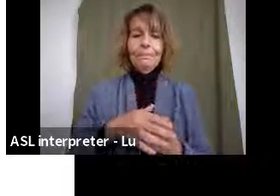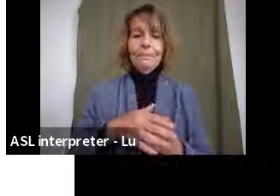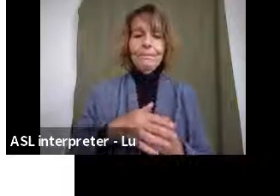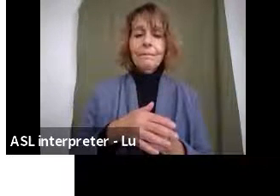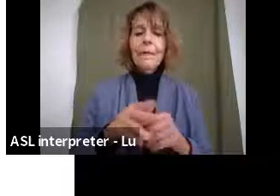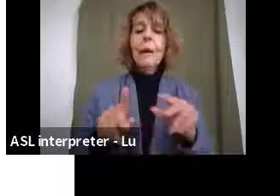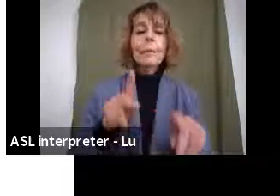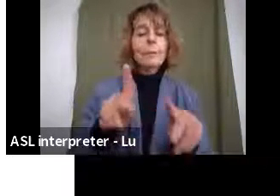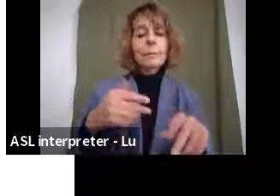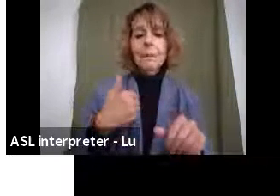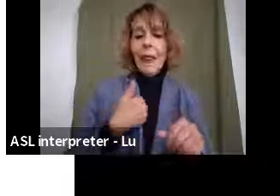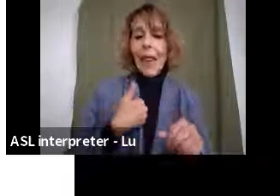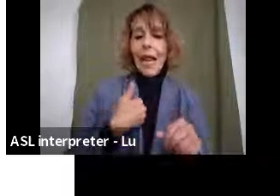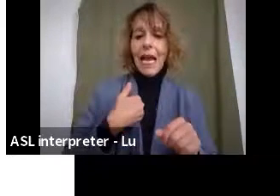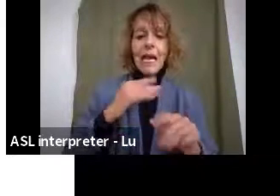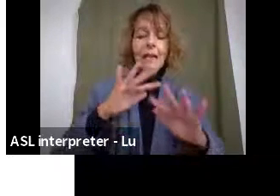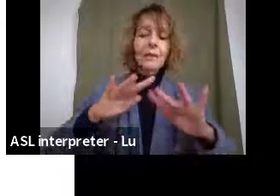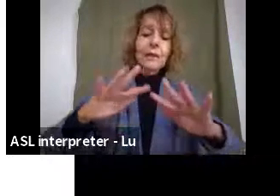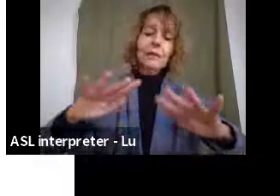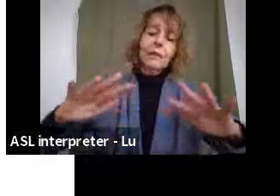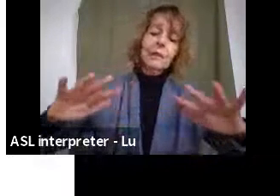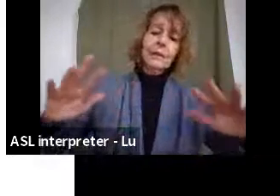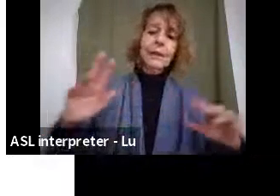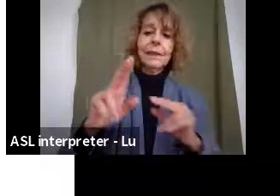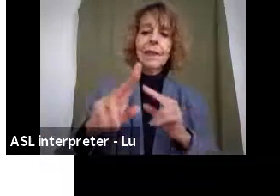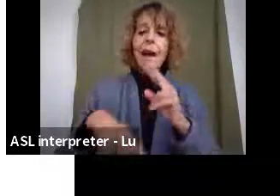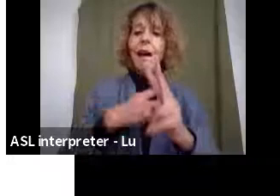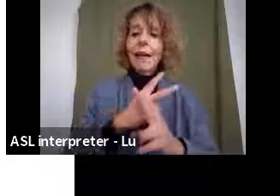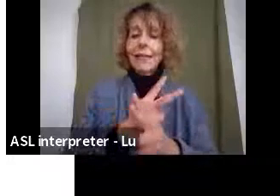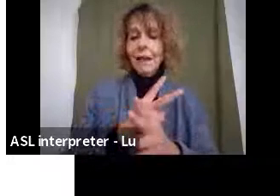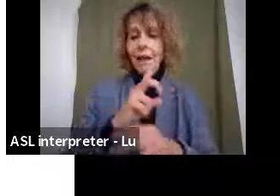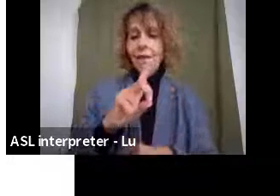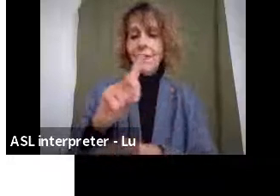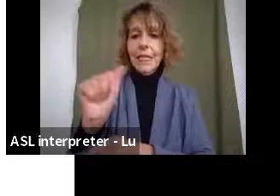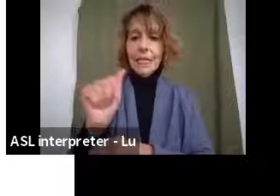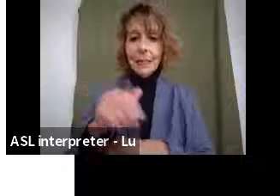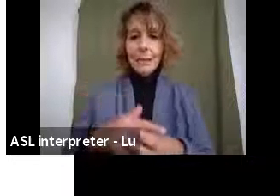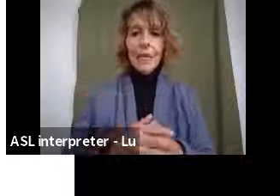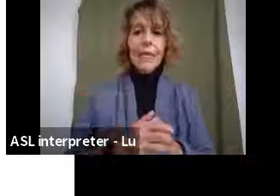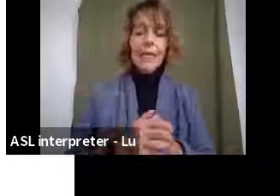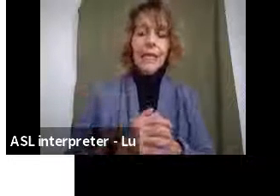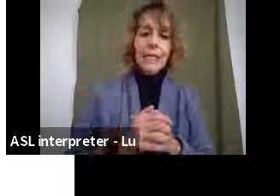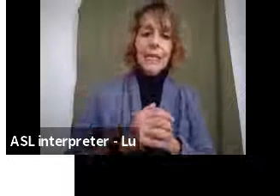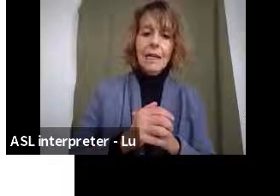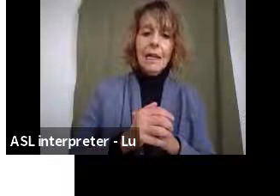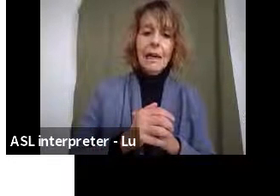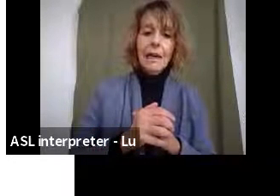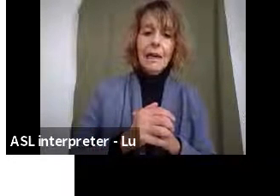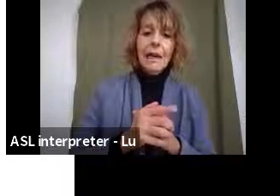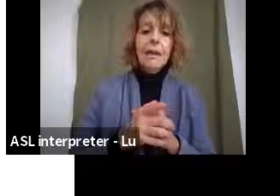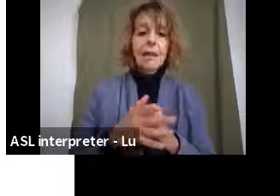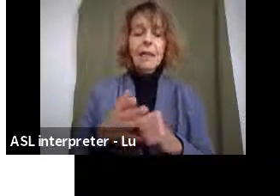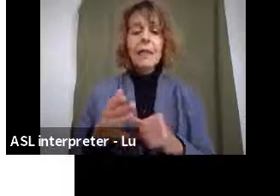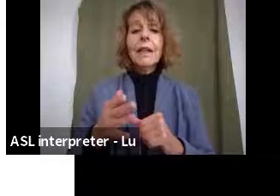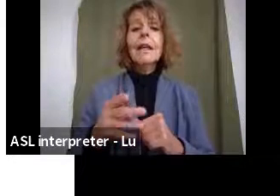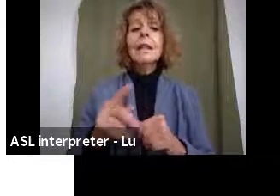the device that is being used. So we have a young girl in a power chair. She